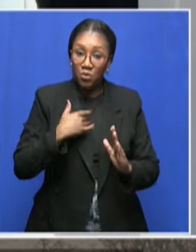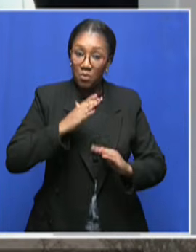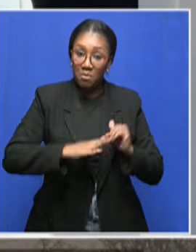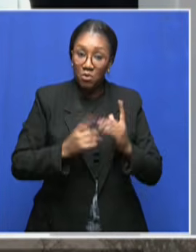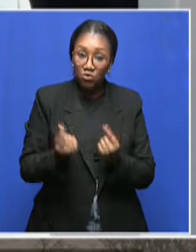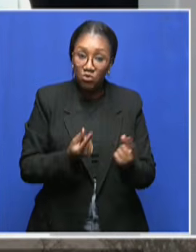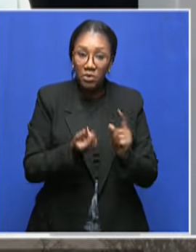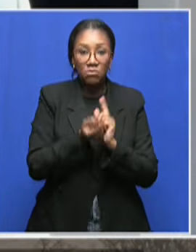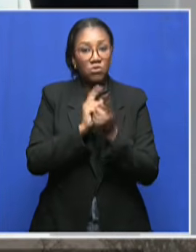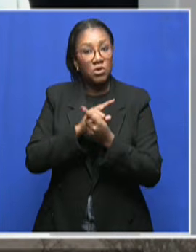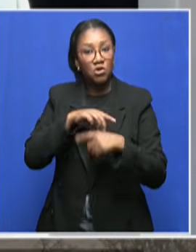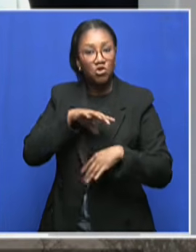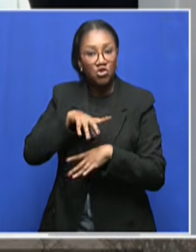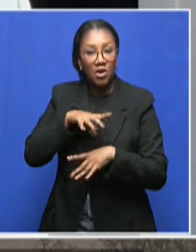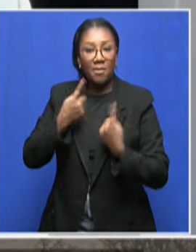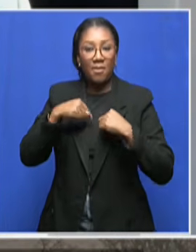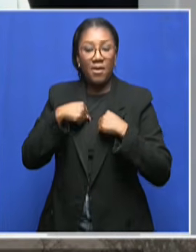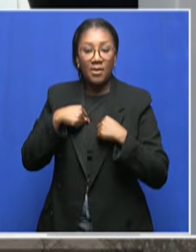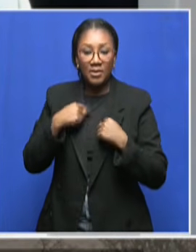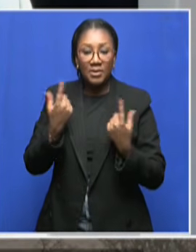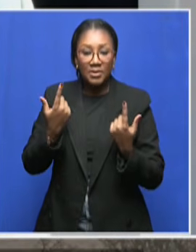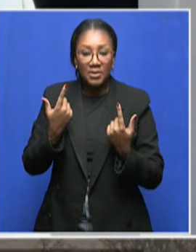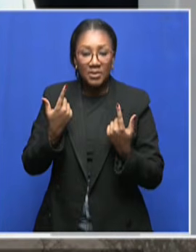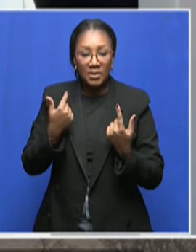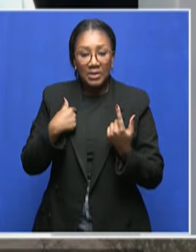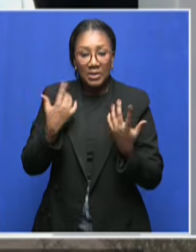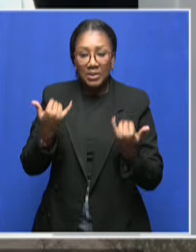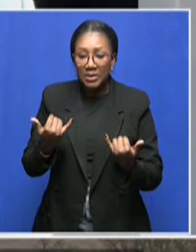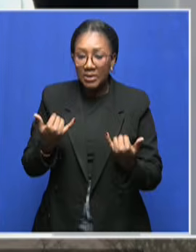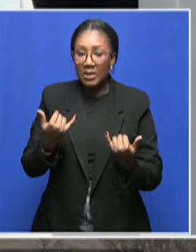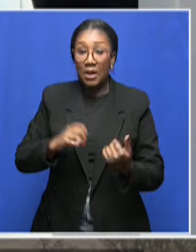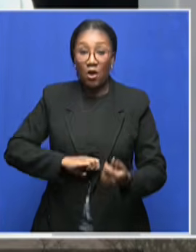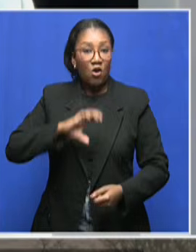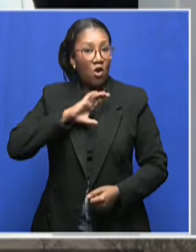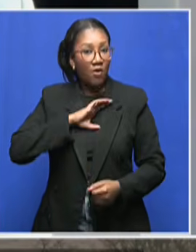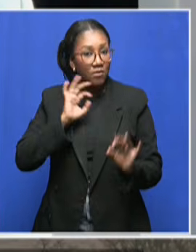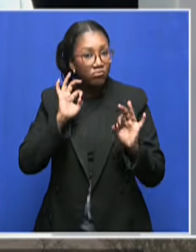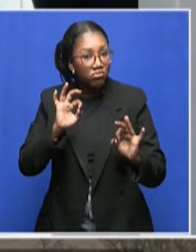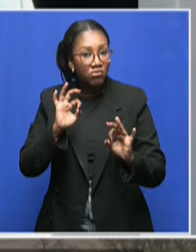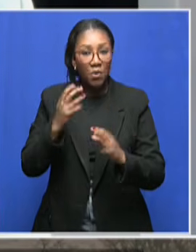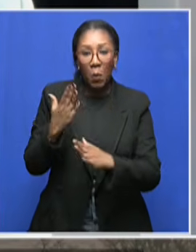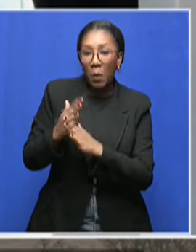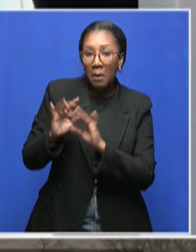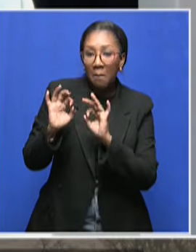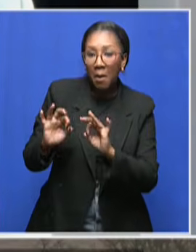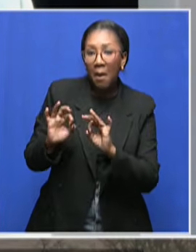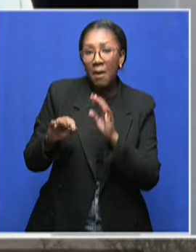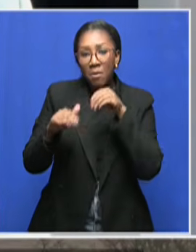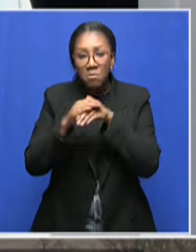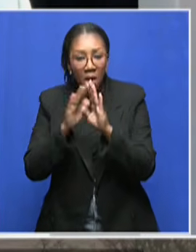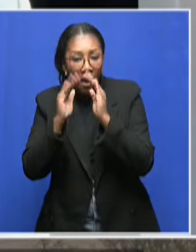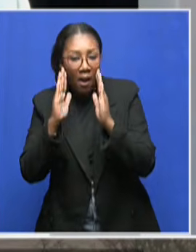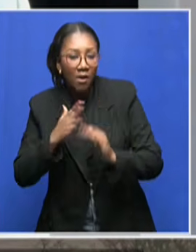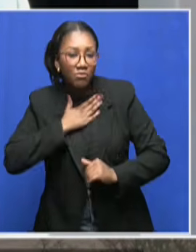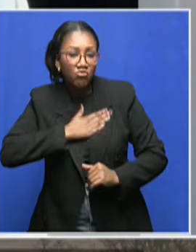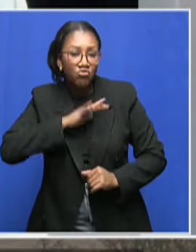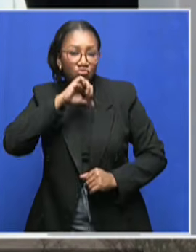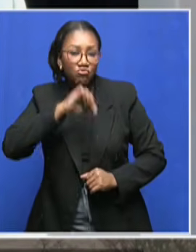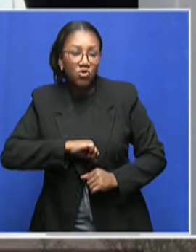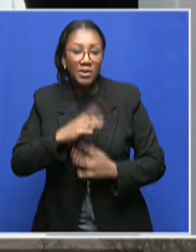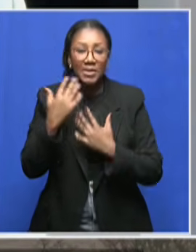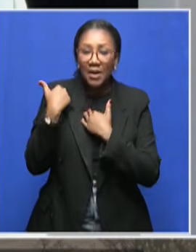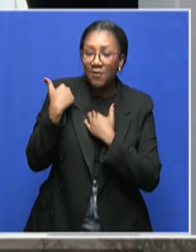us." And what that means when it comes to how, you know, this aids our confidence, our productivity, our sense of feeling at home, feeling